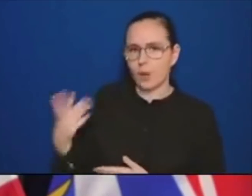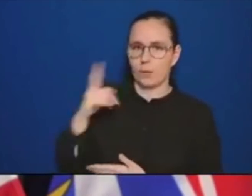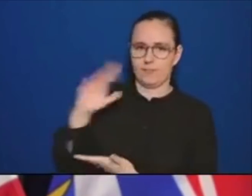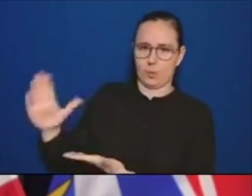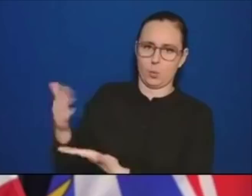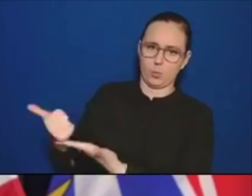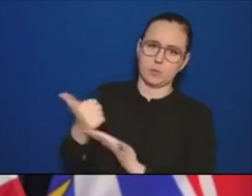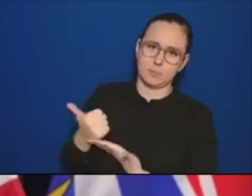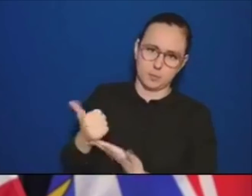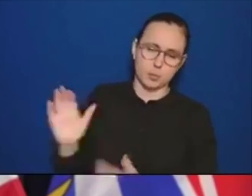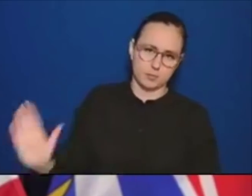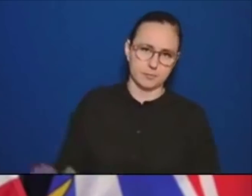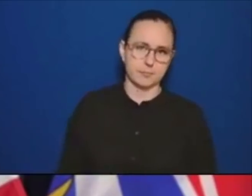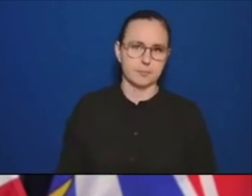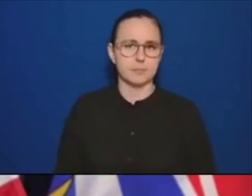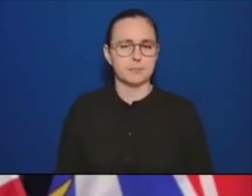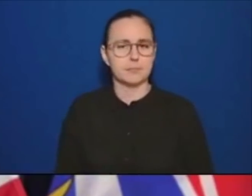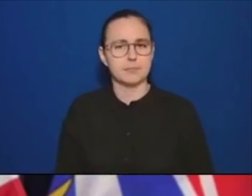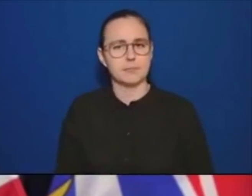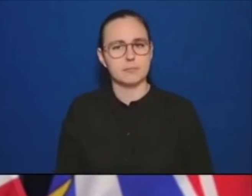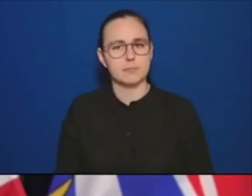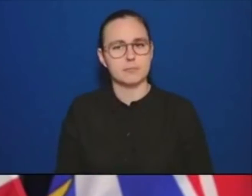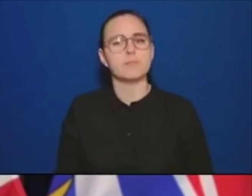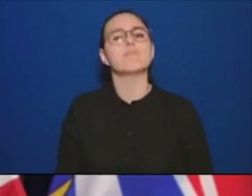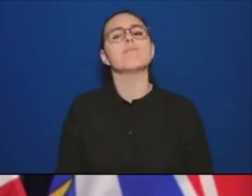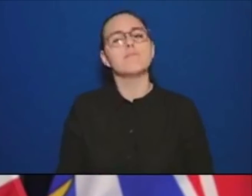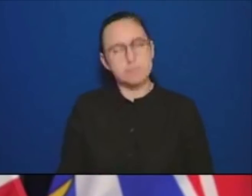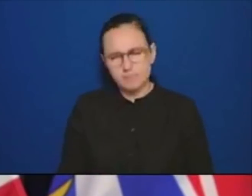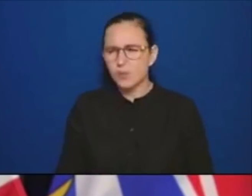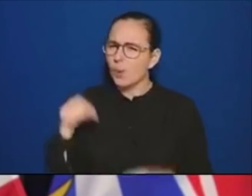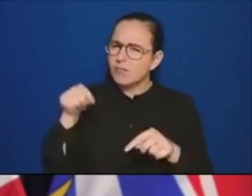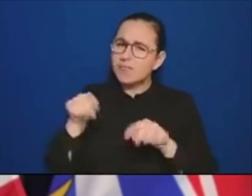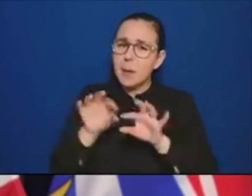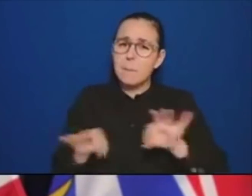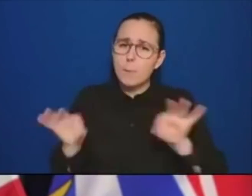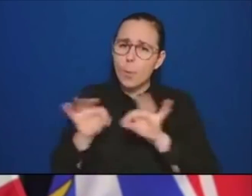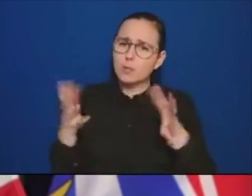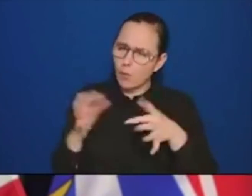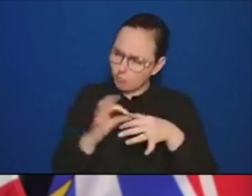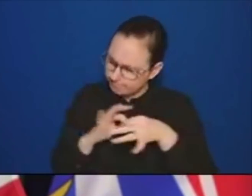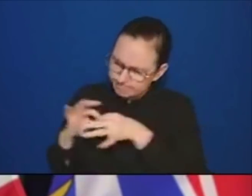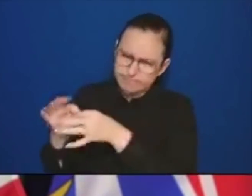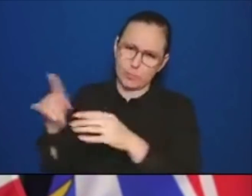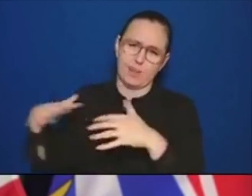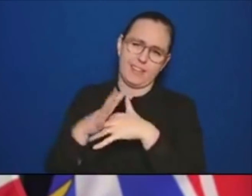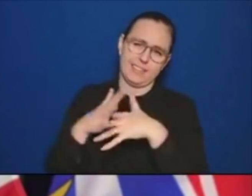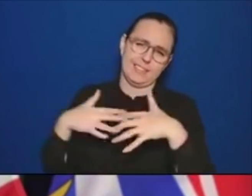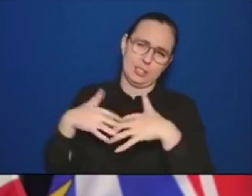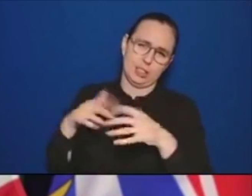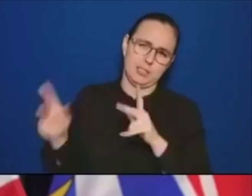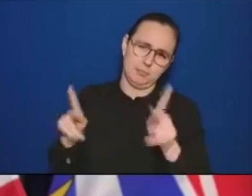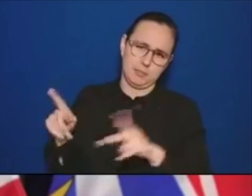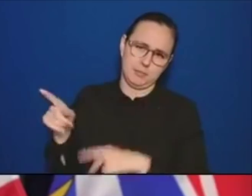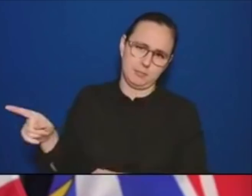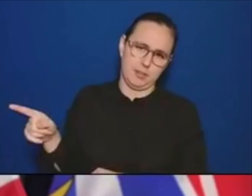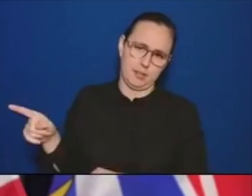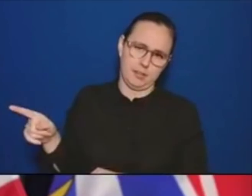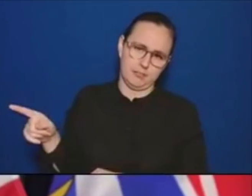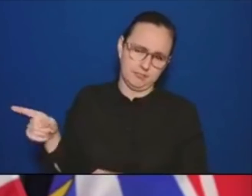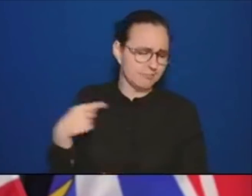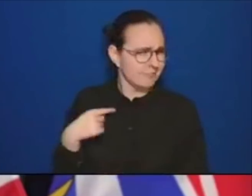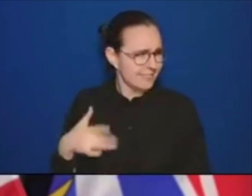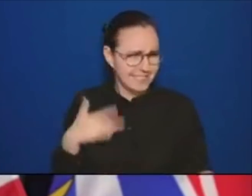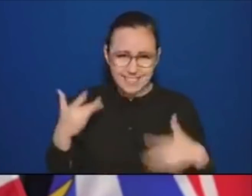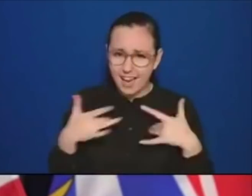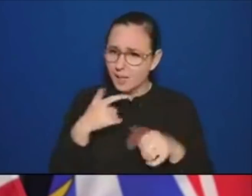spirit of collaboration and partnership with Indigenous communities, and we look forward to continuing to work together in these extraordinary times. I do want to